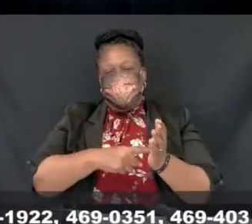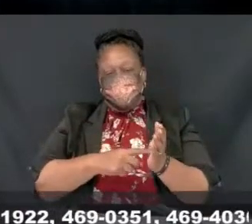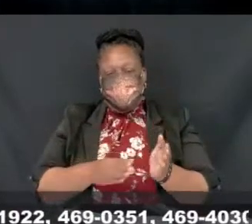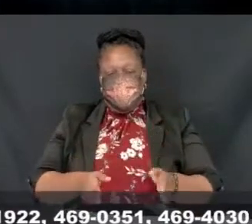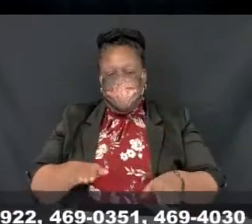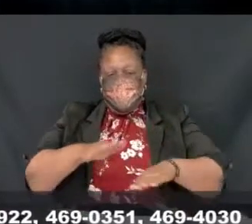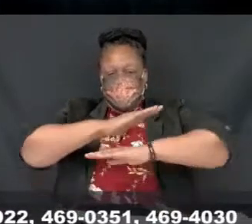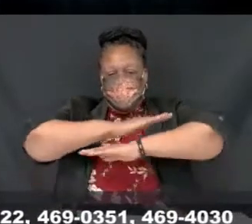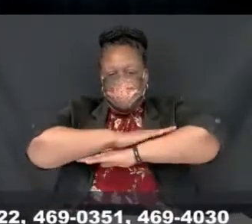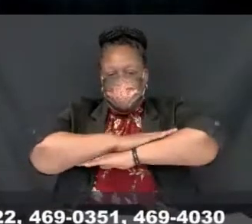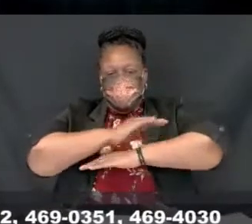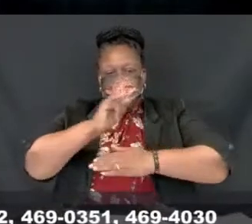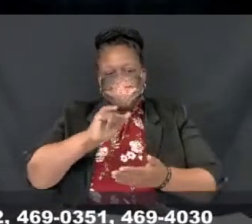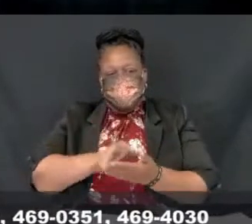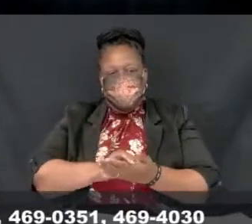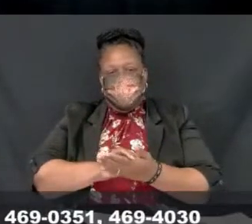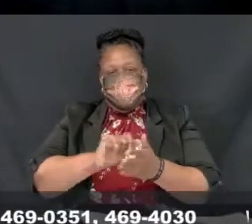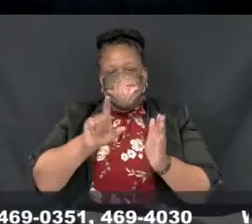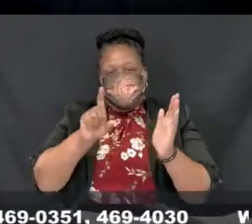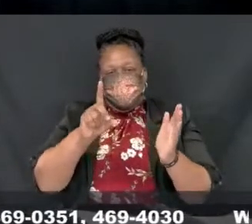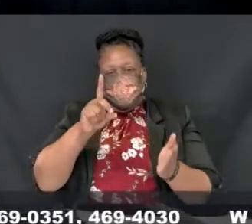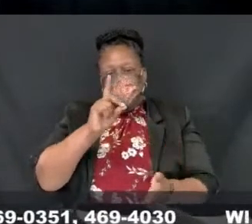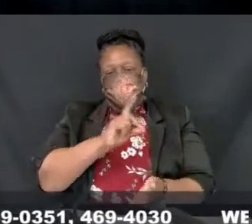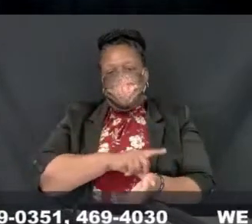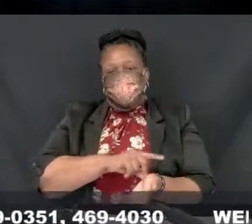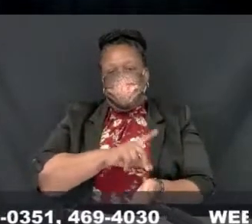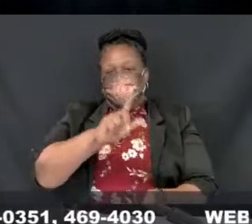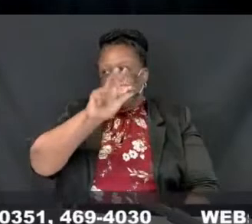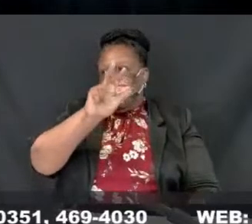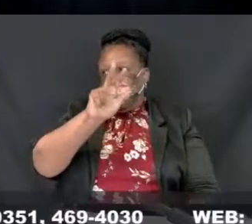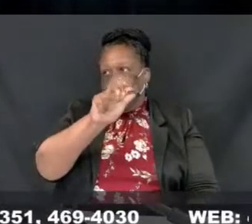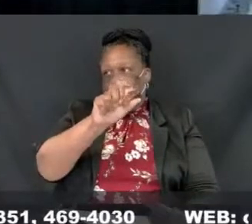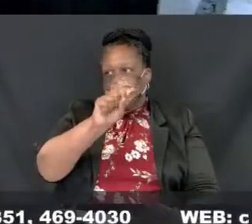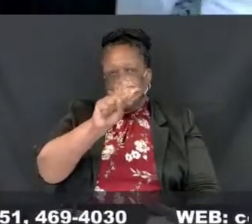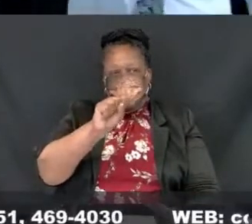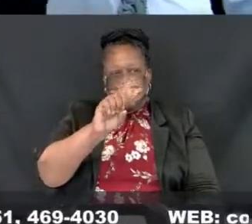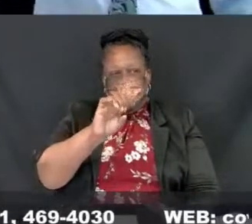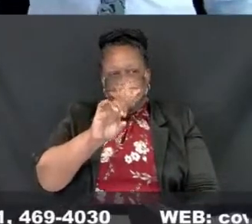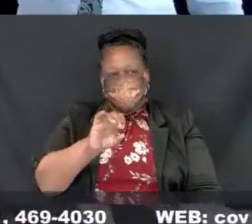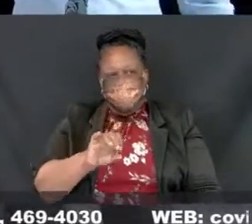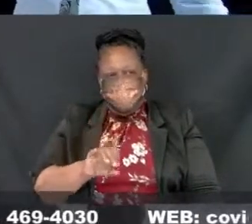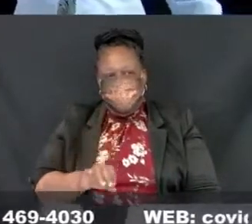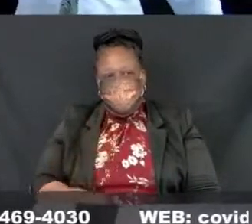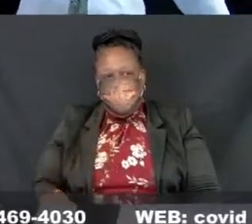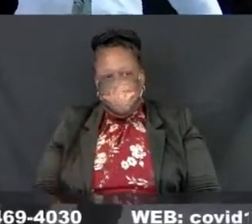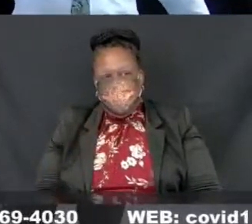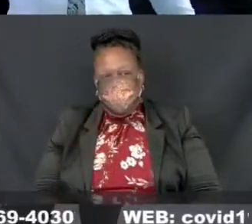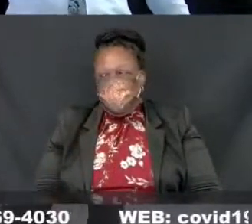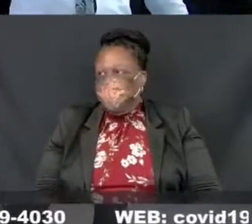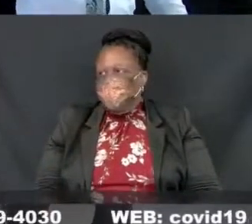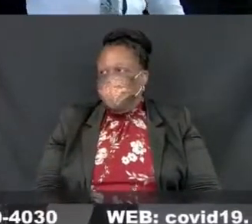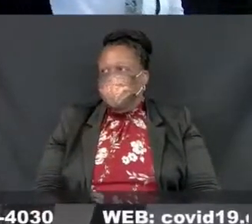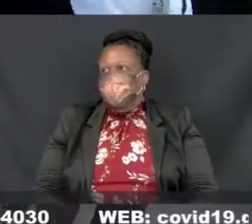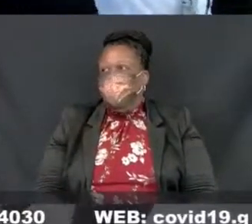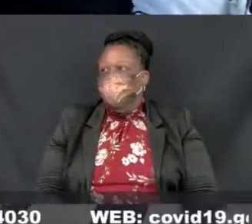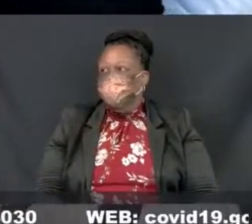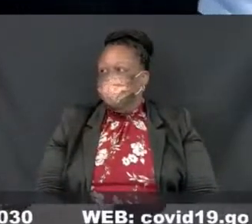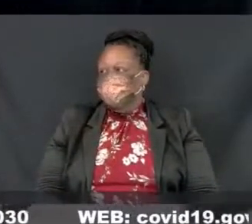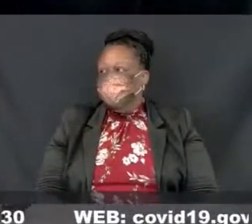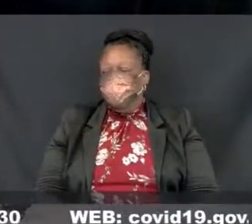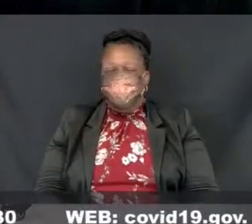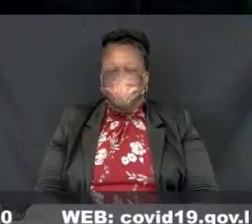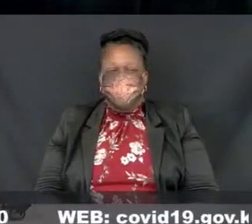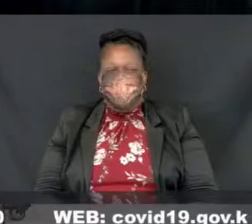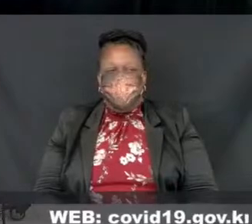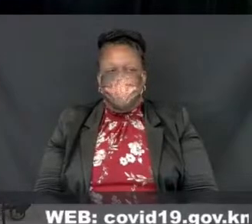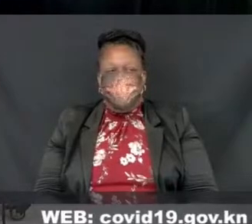Dr. Laws, we had to get this special step because somebody stated. Thank you very much. That's the special step we had for Dr. Laws.